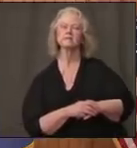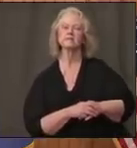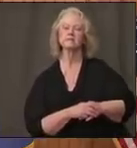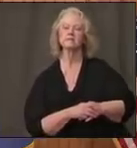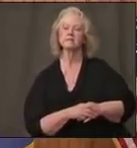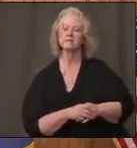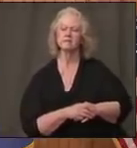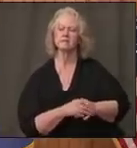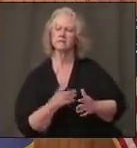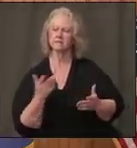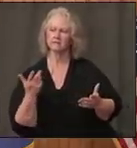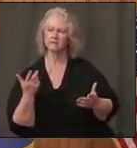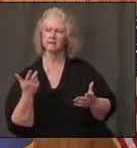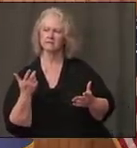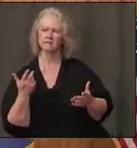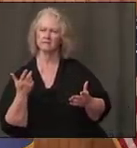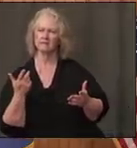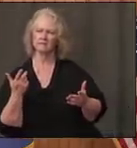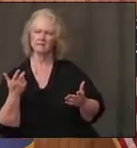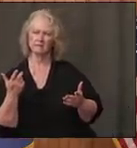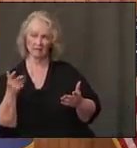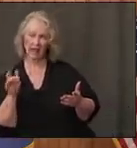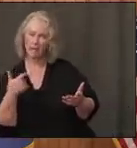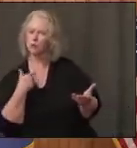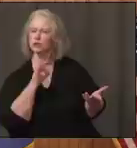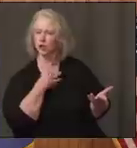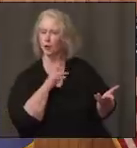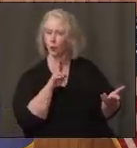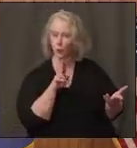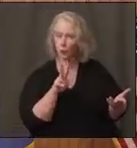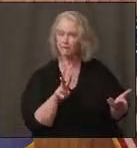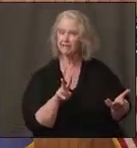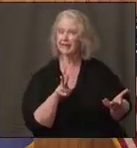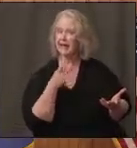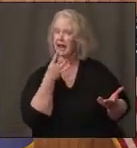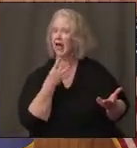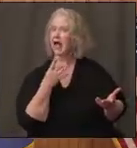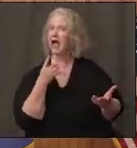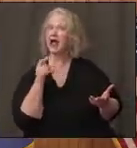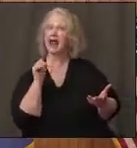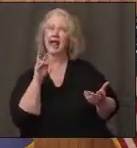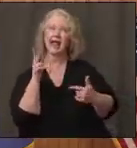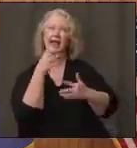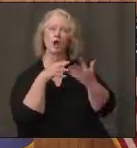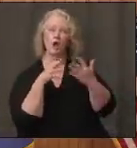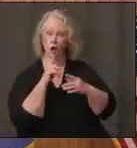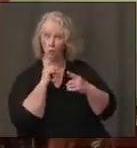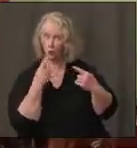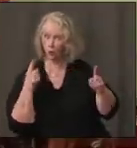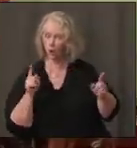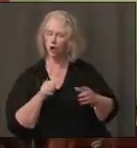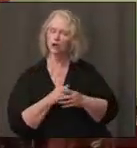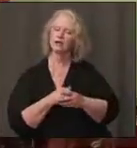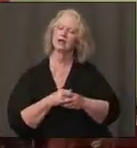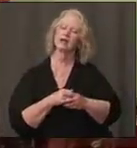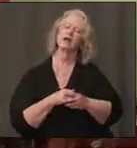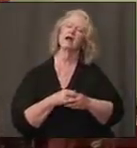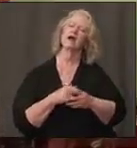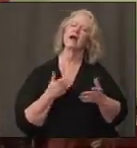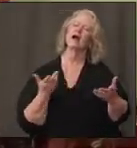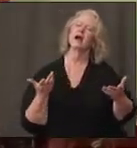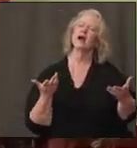I was just asking if those things worked, like the UV light air handling system. Well, the air handling system is to